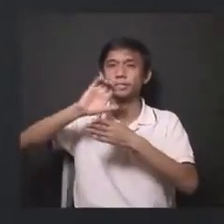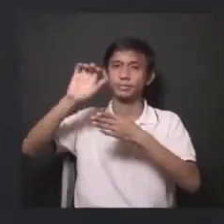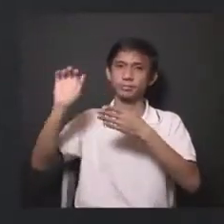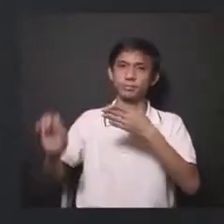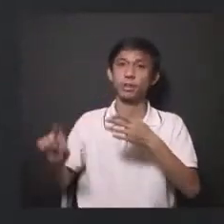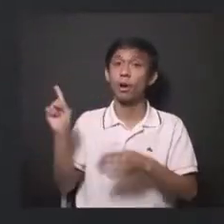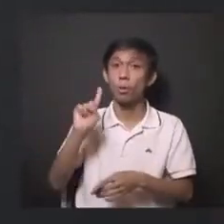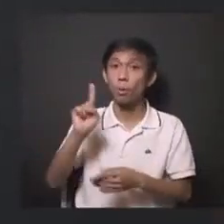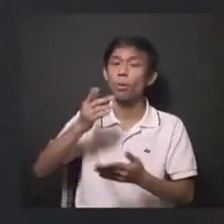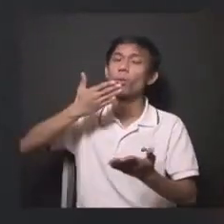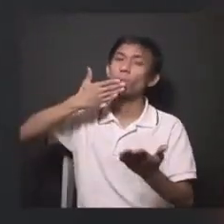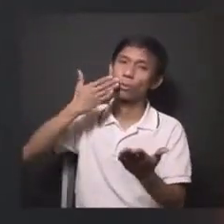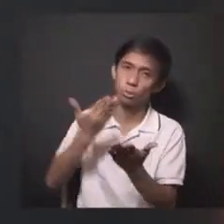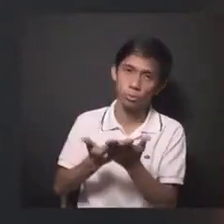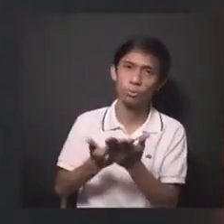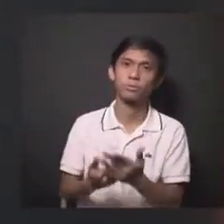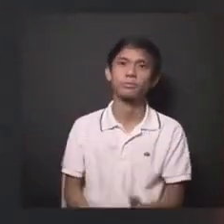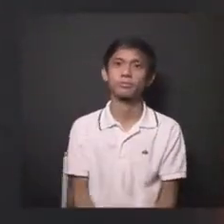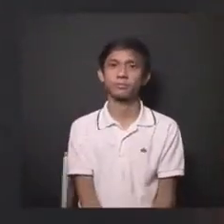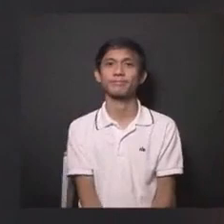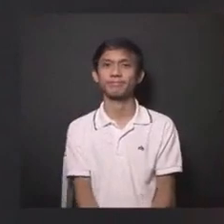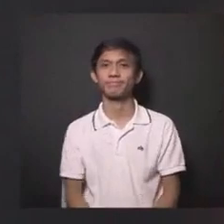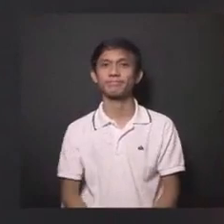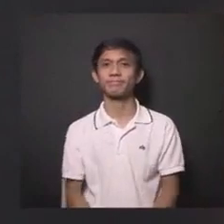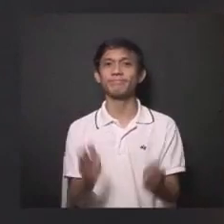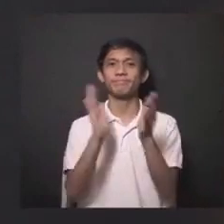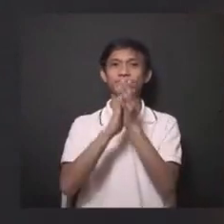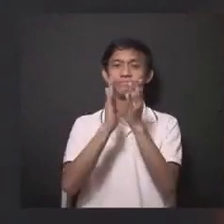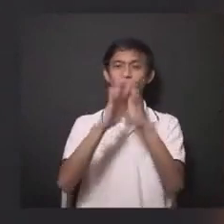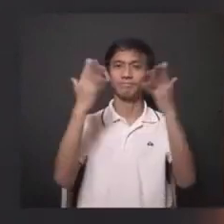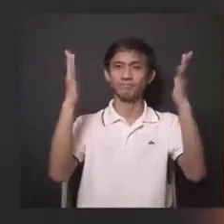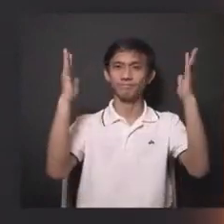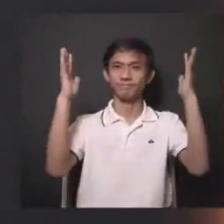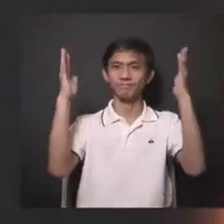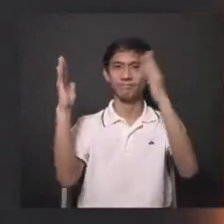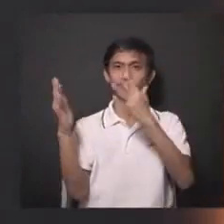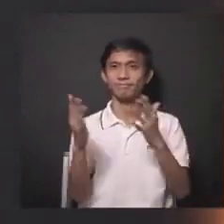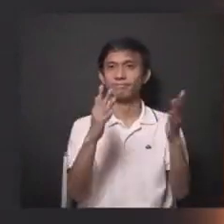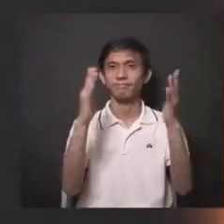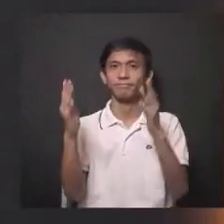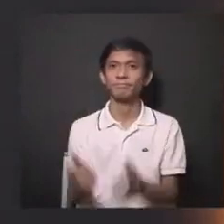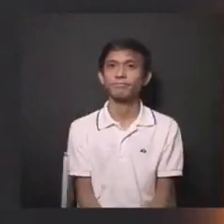be good. It will be good.